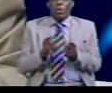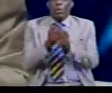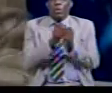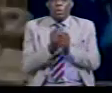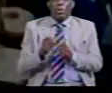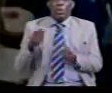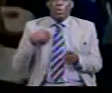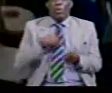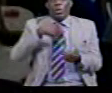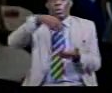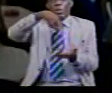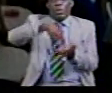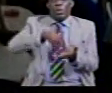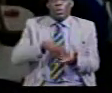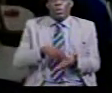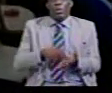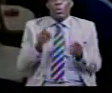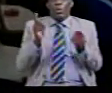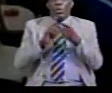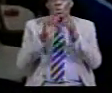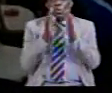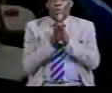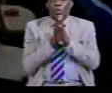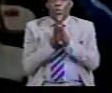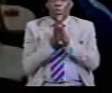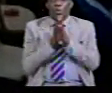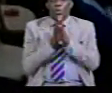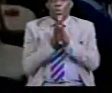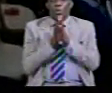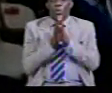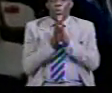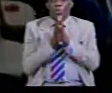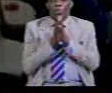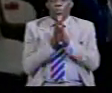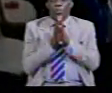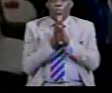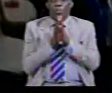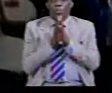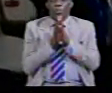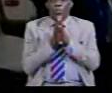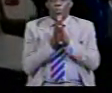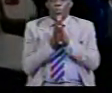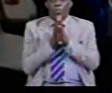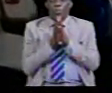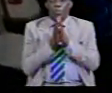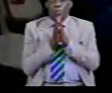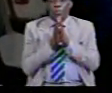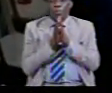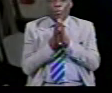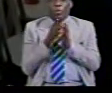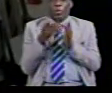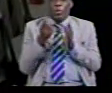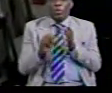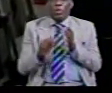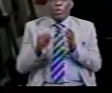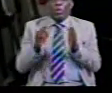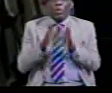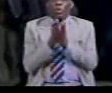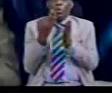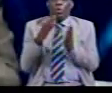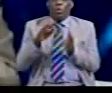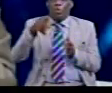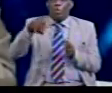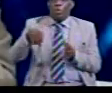feet. Pour prier. To pray. Dans le psaume 107, le verset 1. In the book of Psalm, chapter 107,